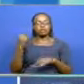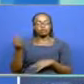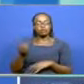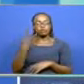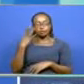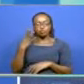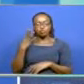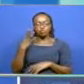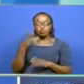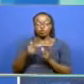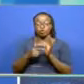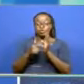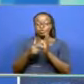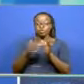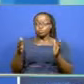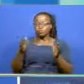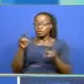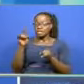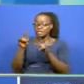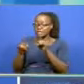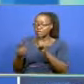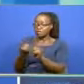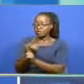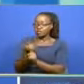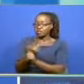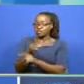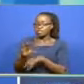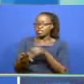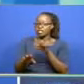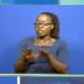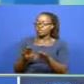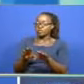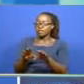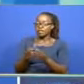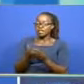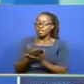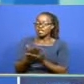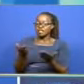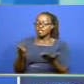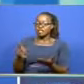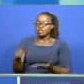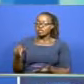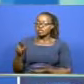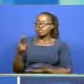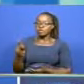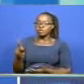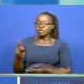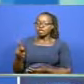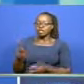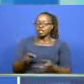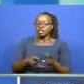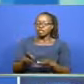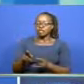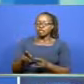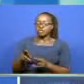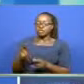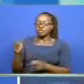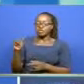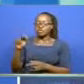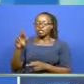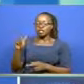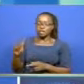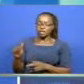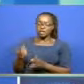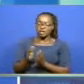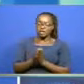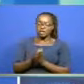featuring huge and varied animals. The conservancy, which is watered by rivers Mara and Talek, is surrounded